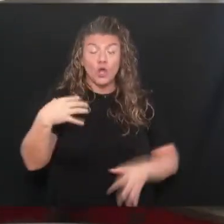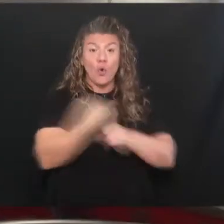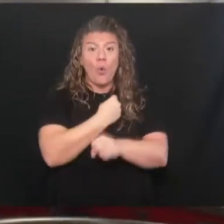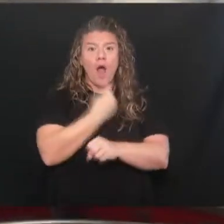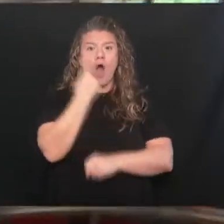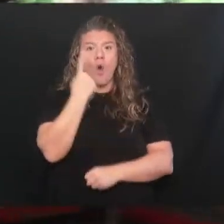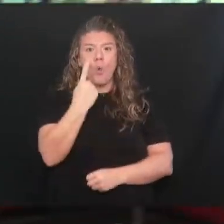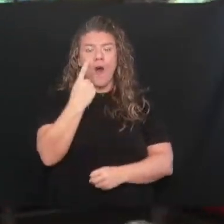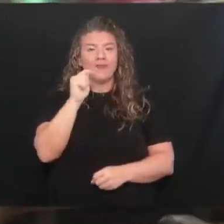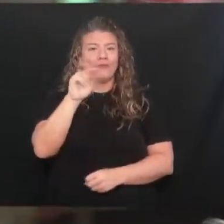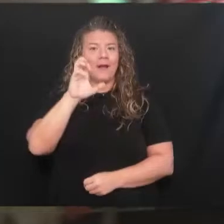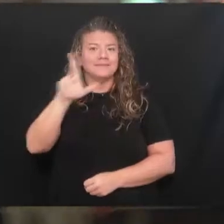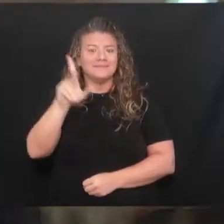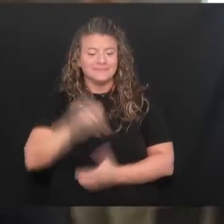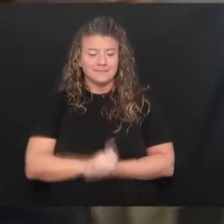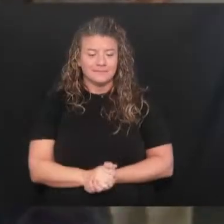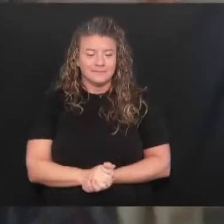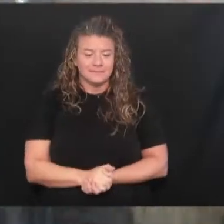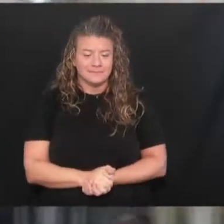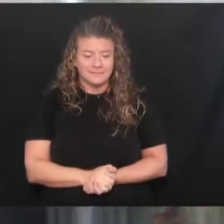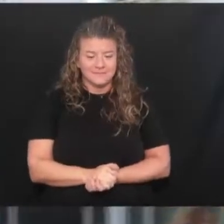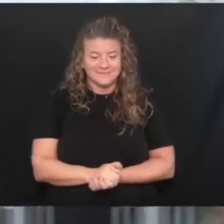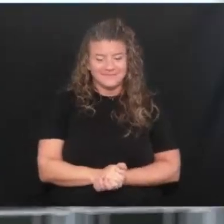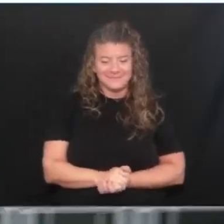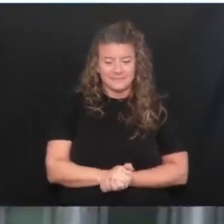big giant trucks. This